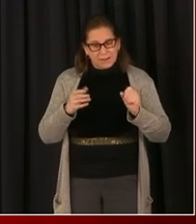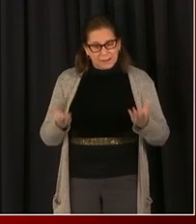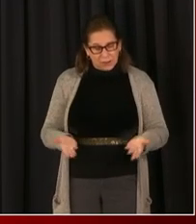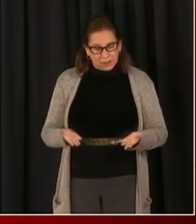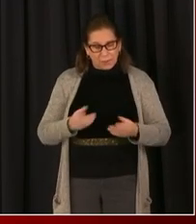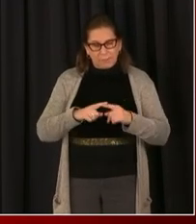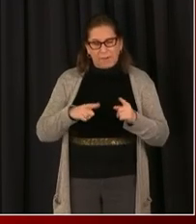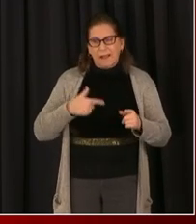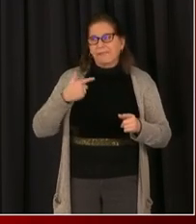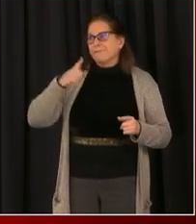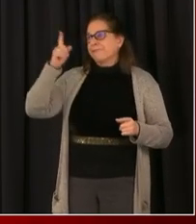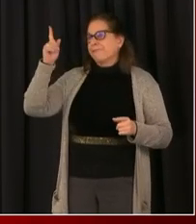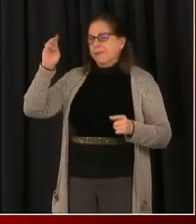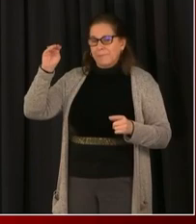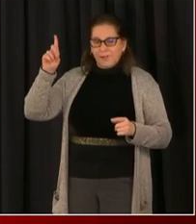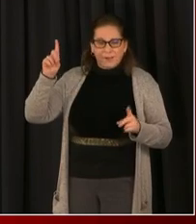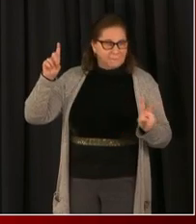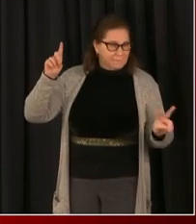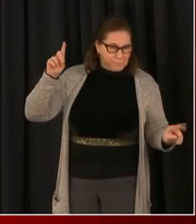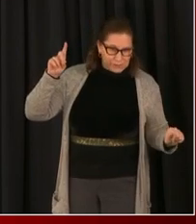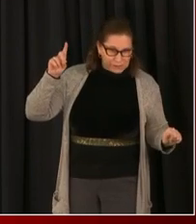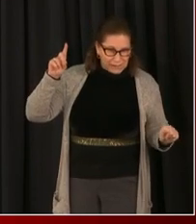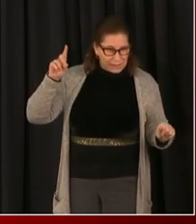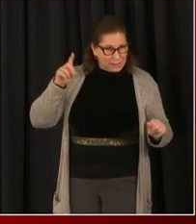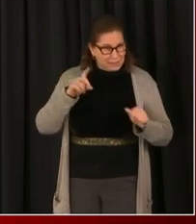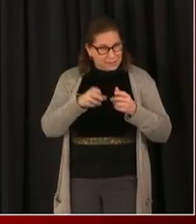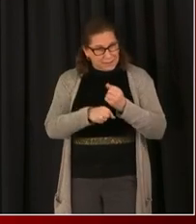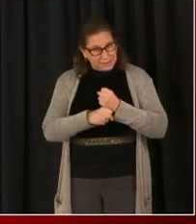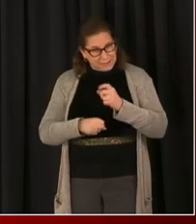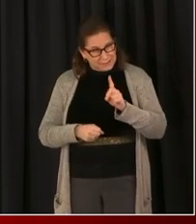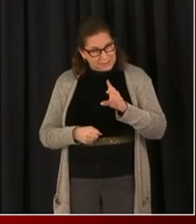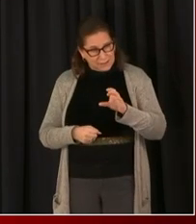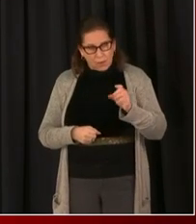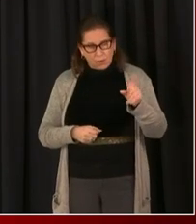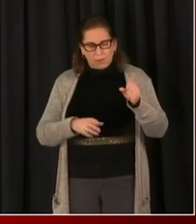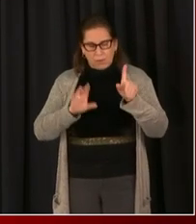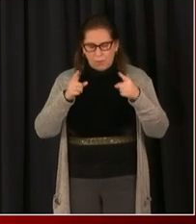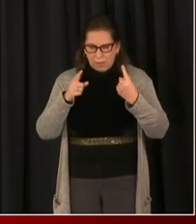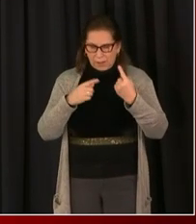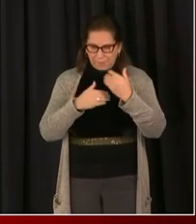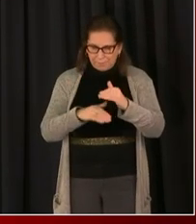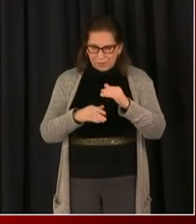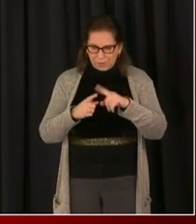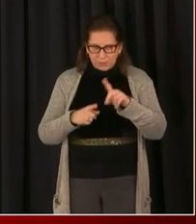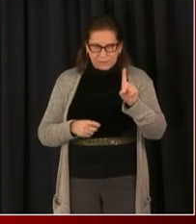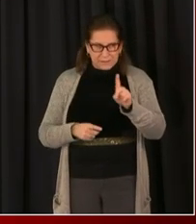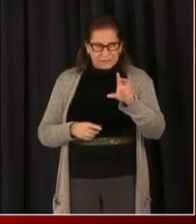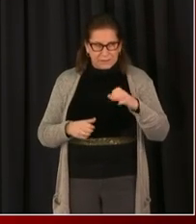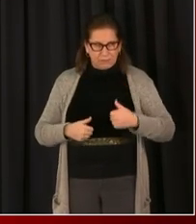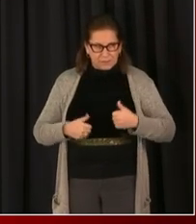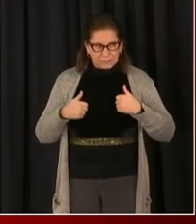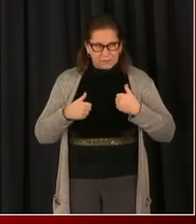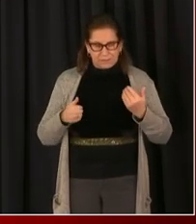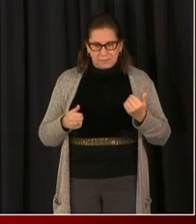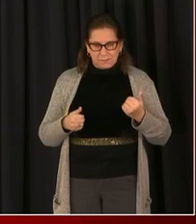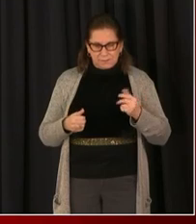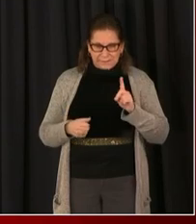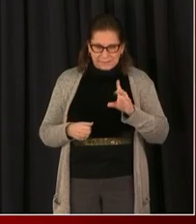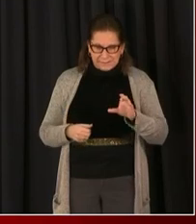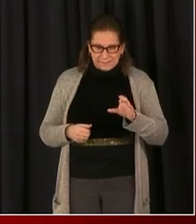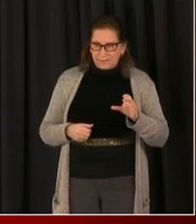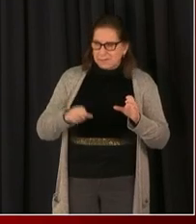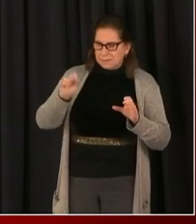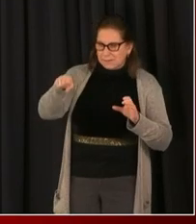DC residents who work in DC as gig workers and collect unemployment in DC? Yes, they're for DC